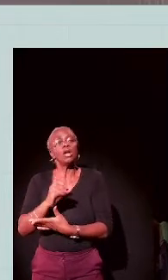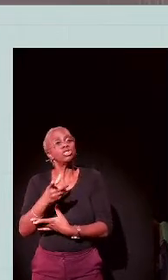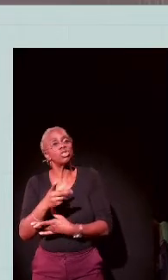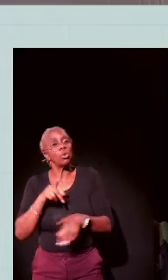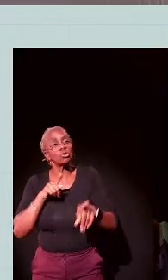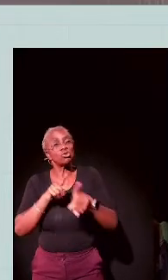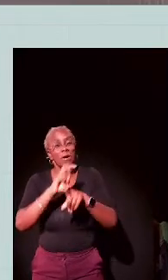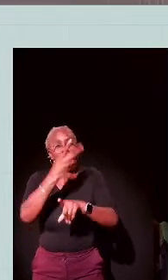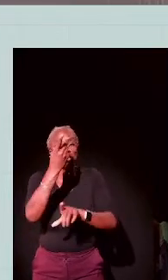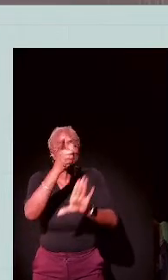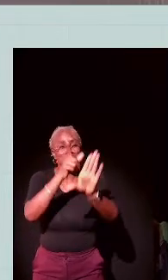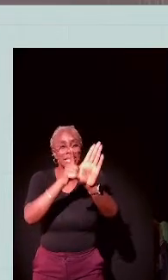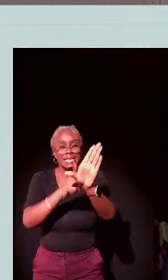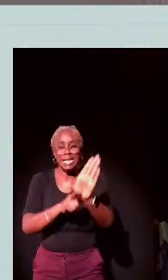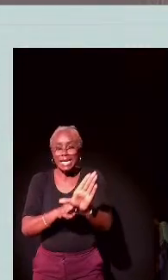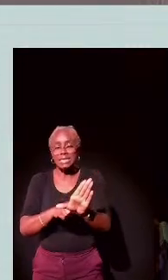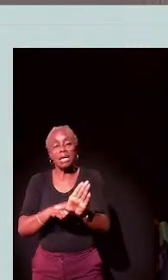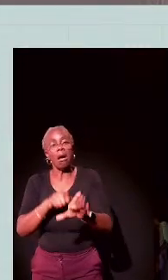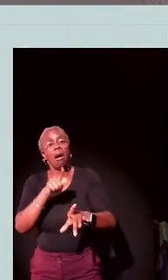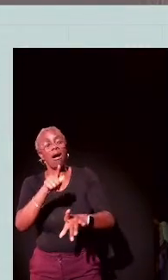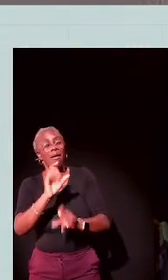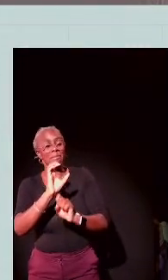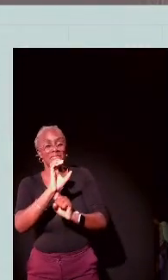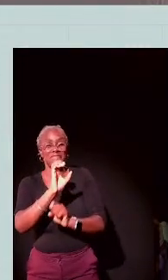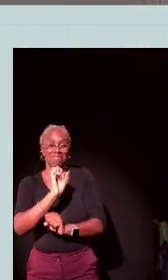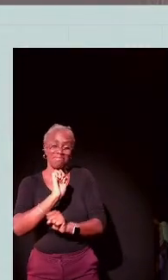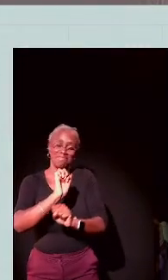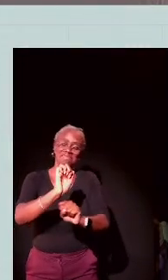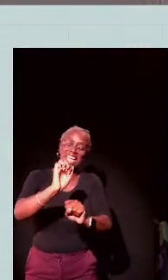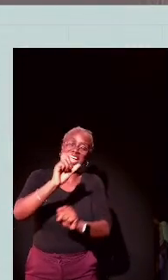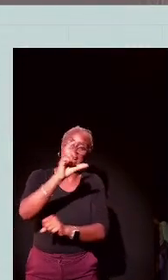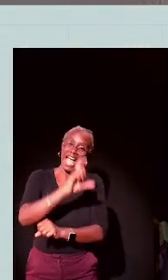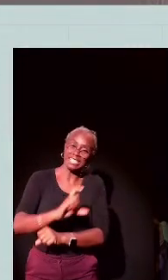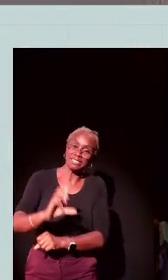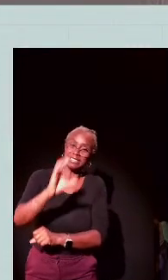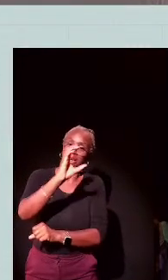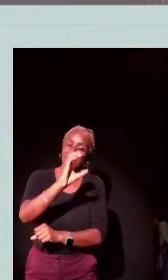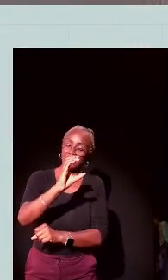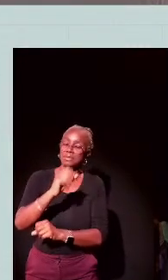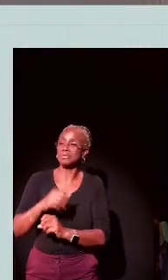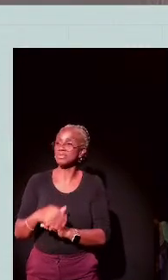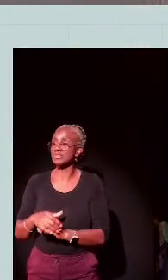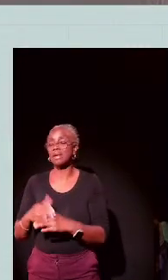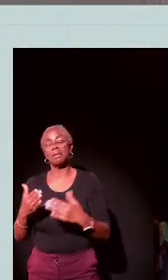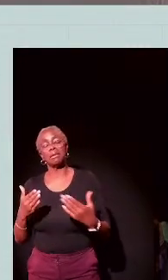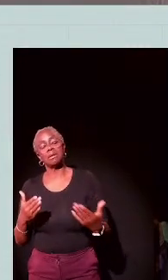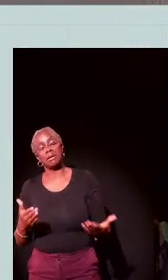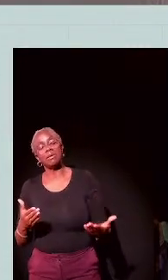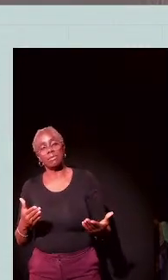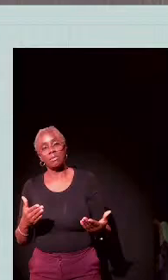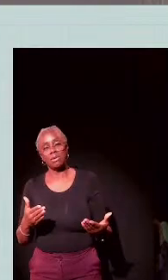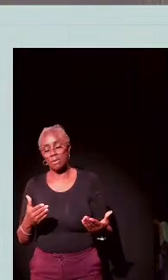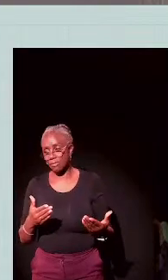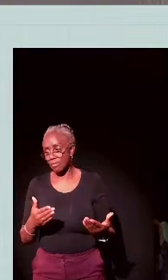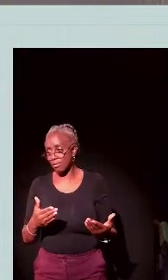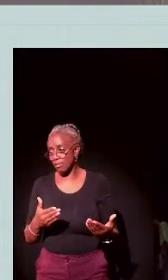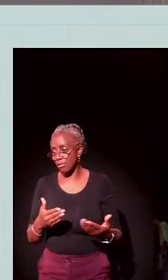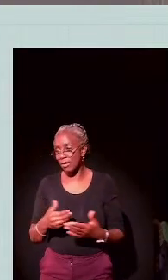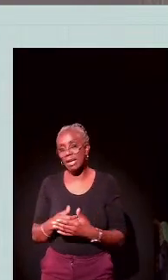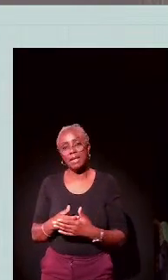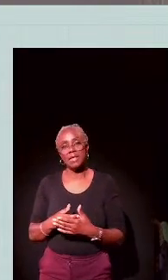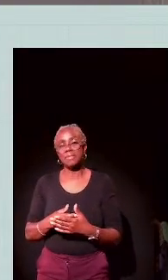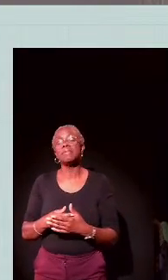testing. And as a result of their cancer, they were kind of all fine up until that